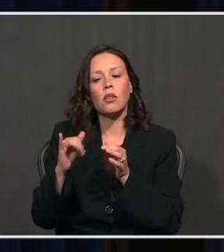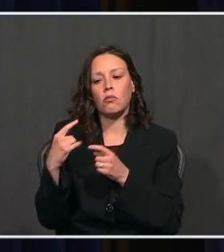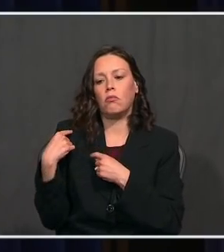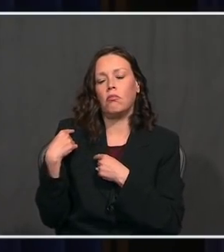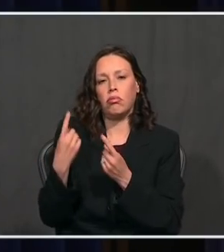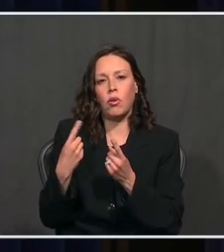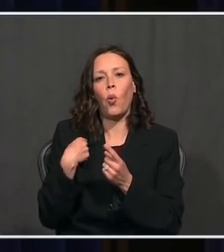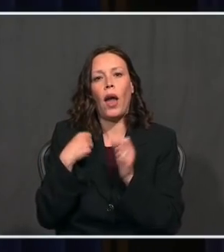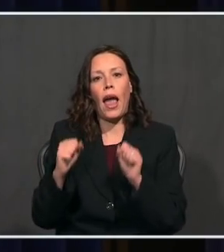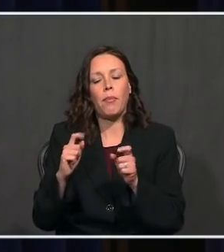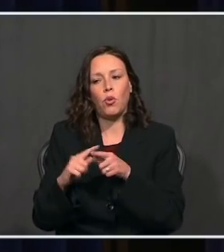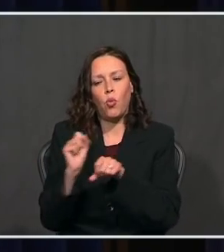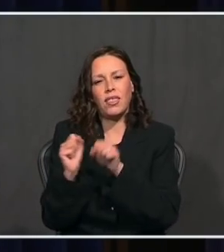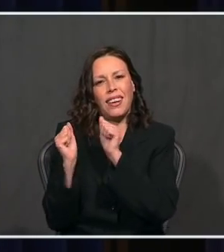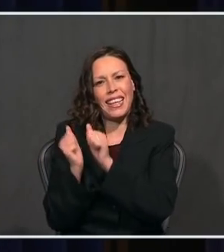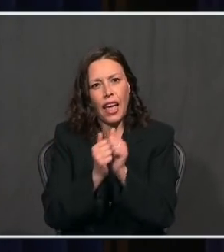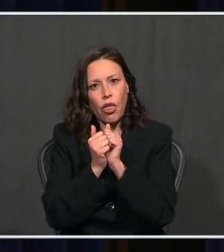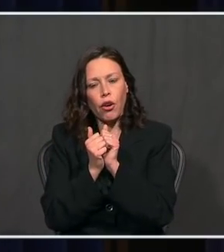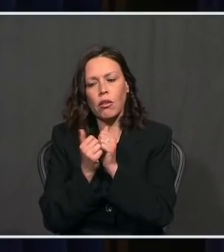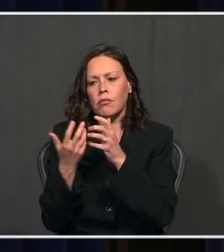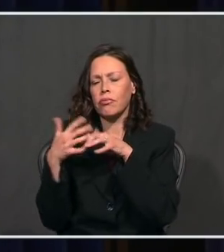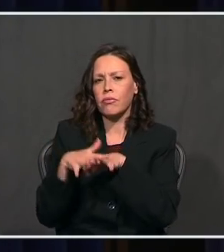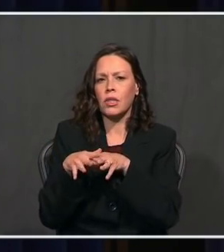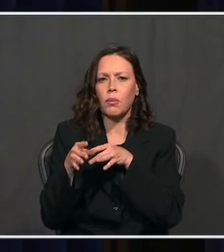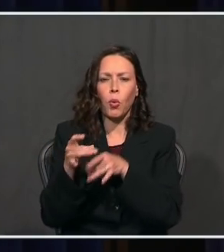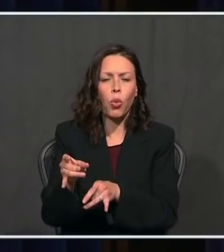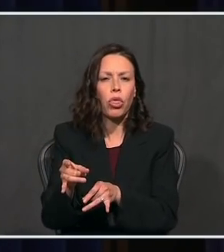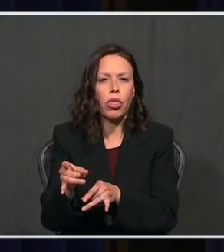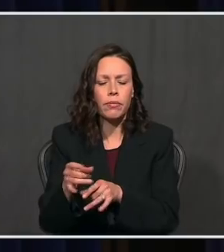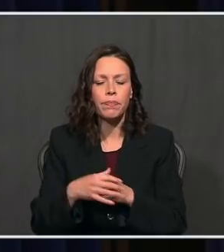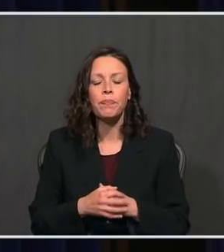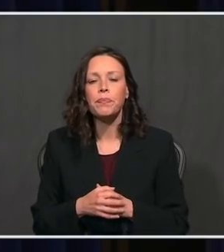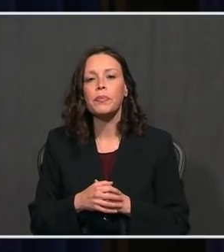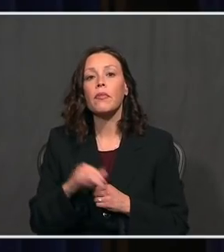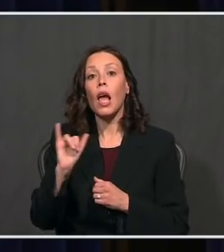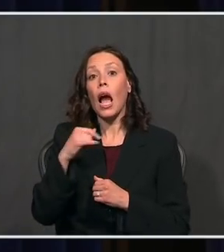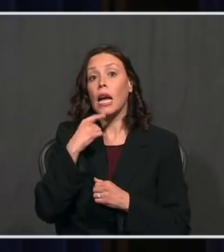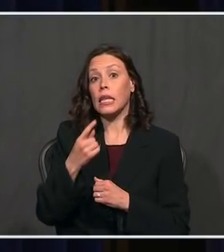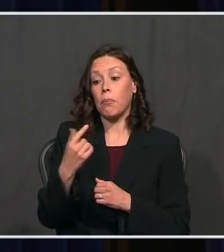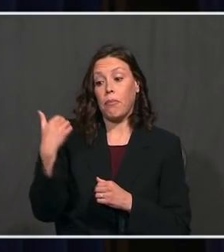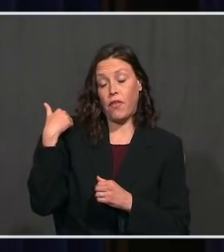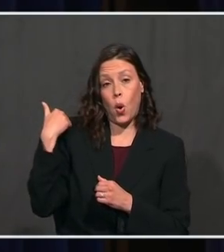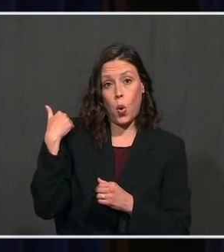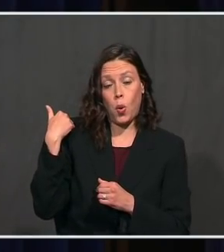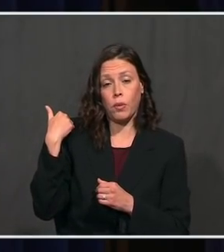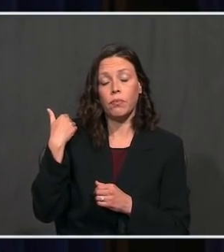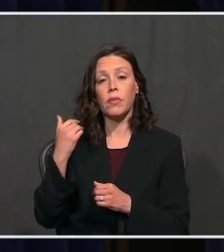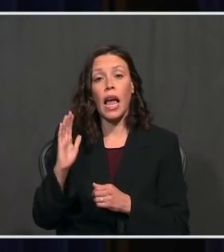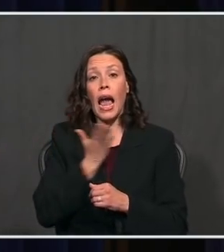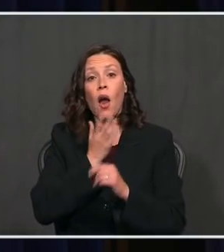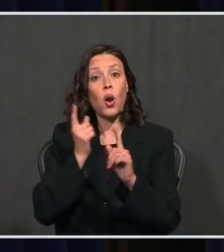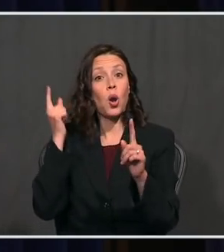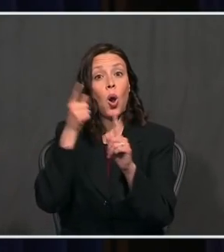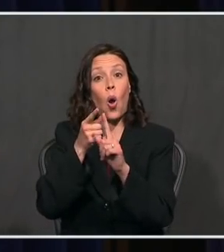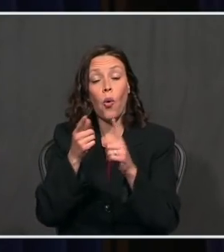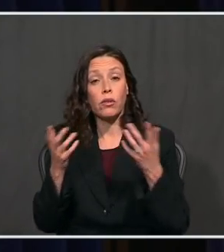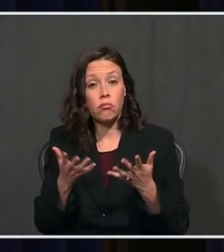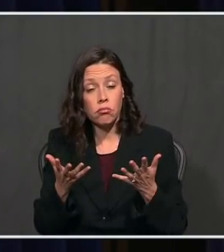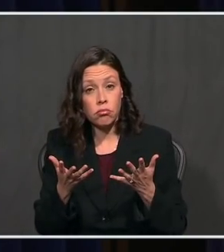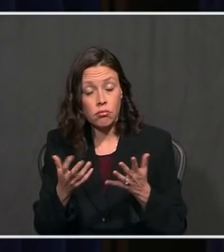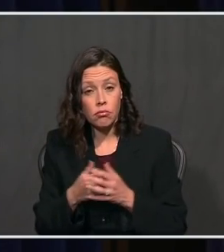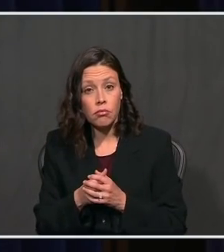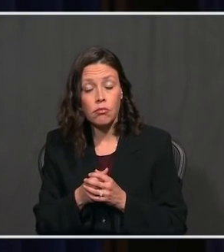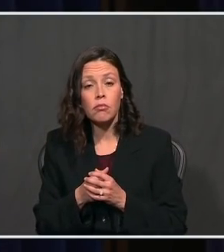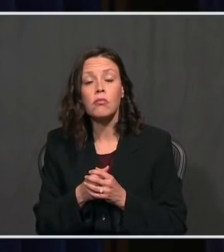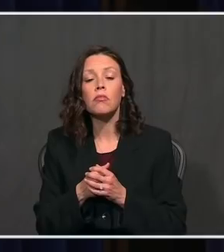to synchronize and integrate. So as said earlier, right, what is our goal? Our goal